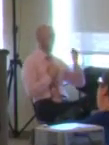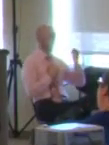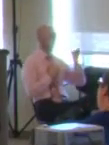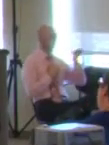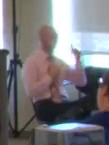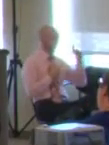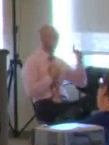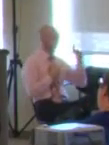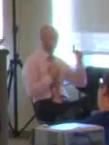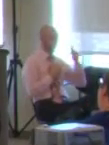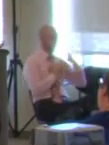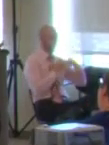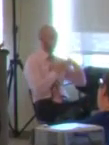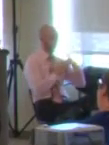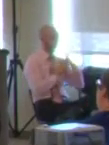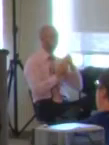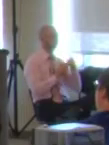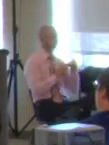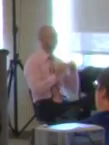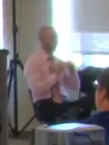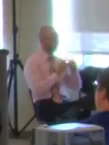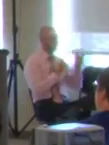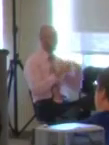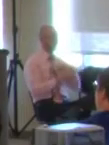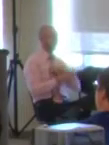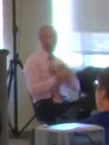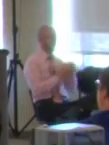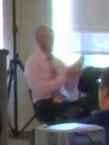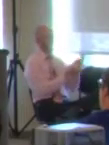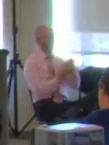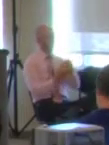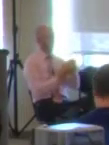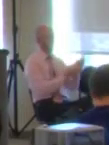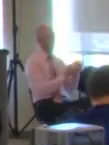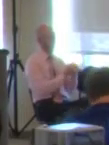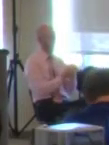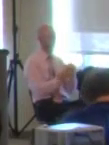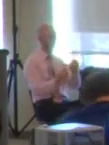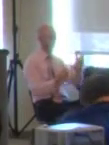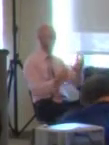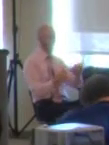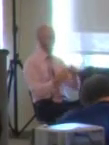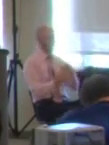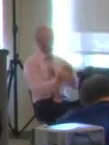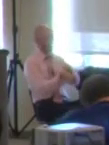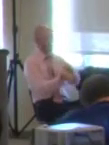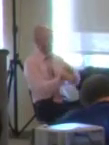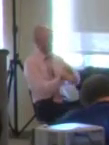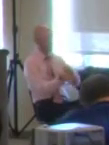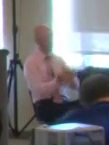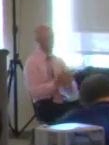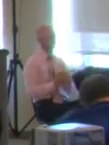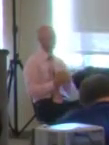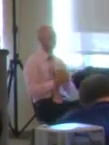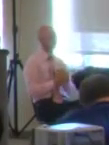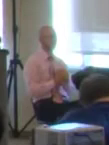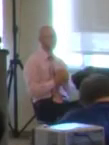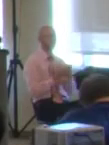And clearly we work to collaborate. I work to collaborate with people's primary care providers or specialty